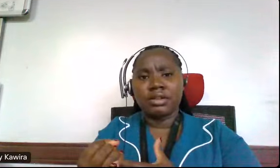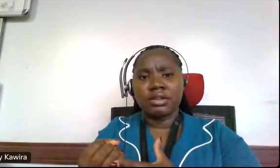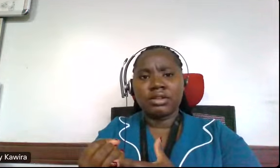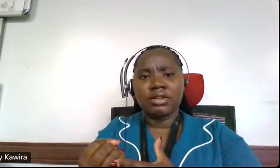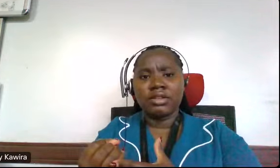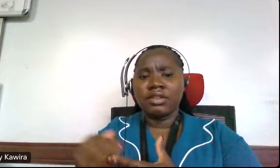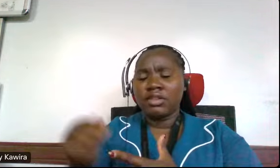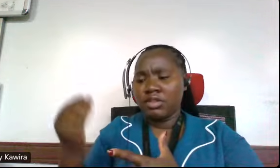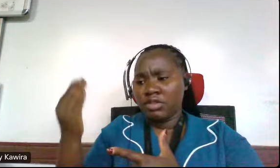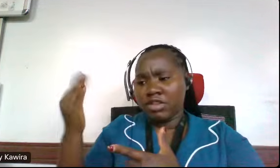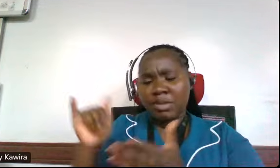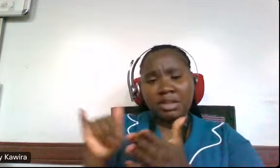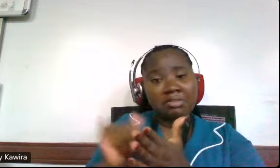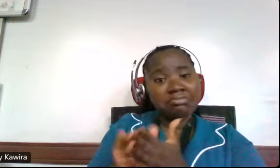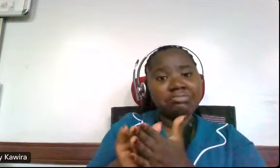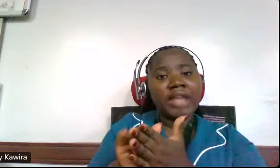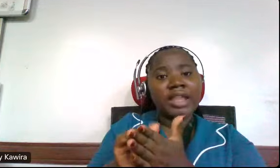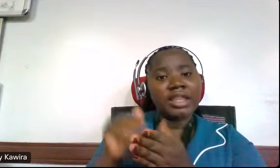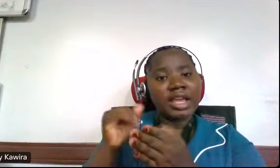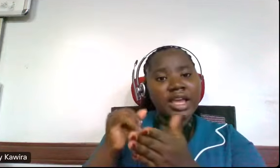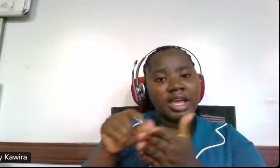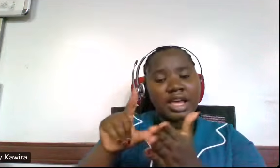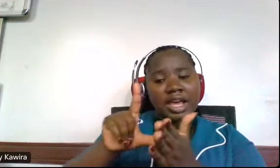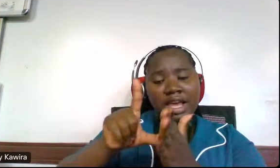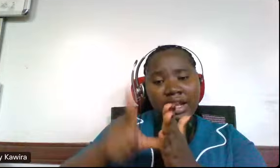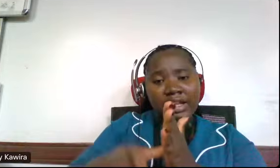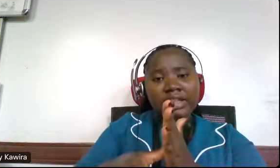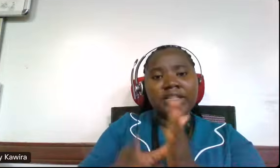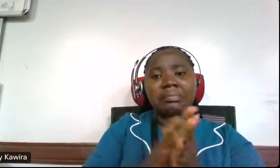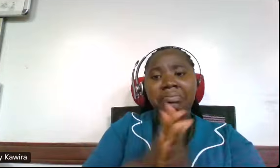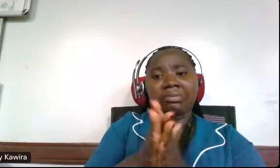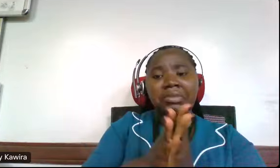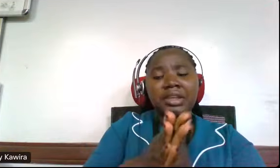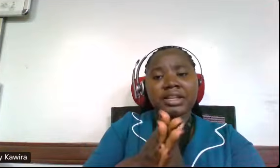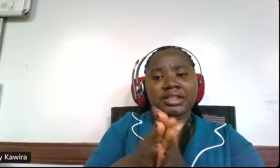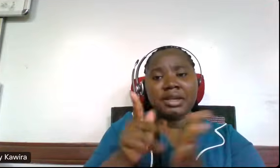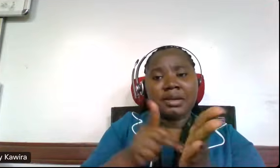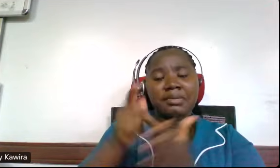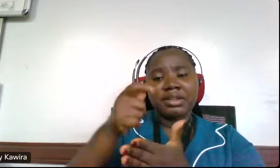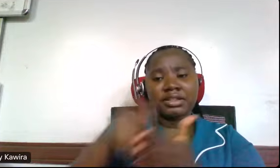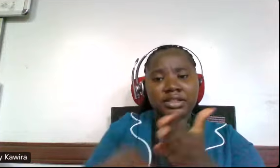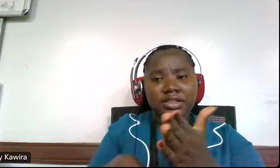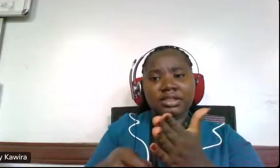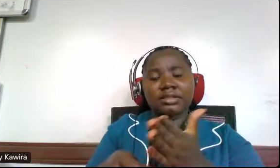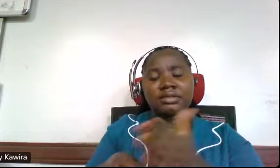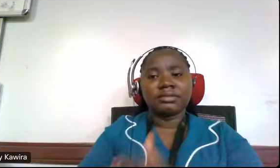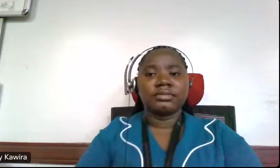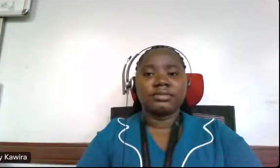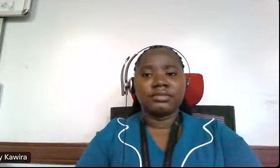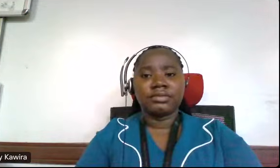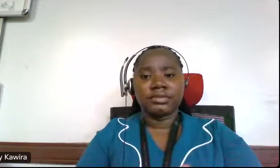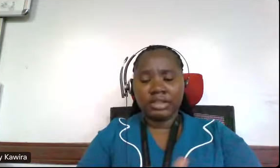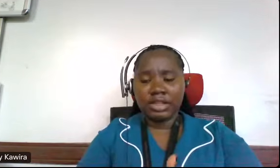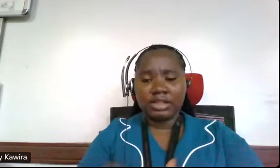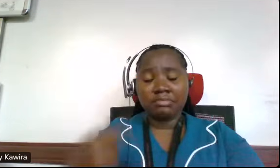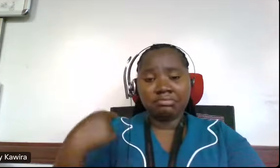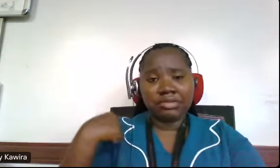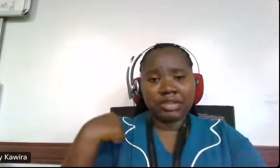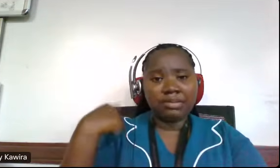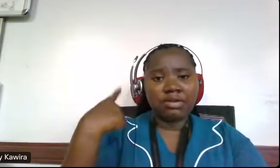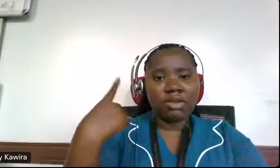you get is subjected, the interest you get is subjected to taxation? That's number one. And then number